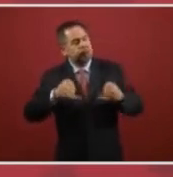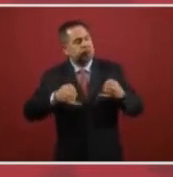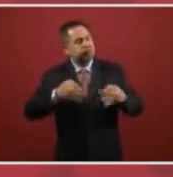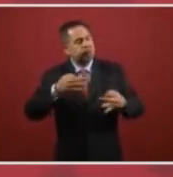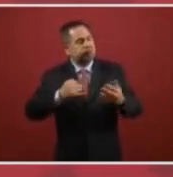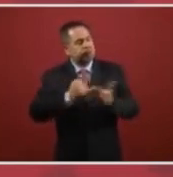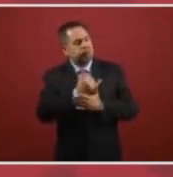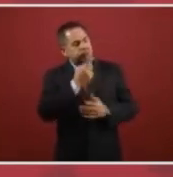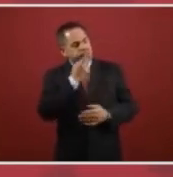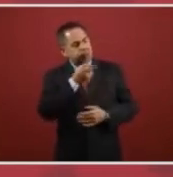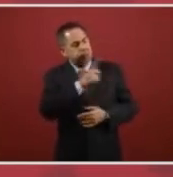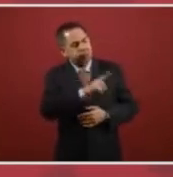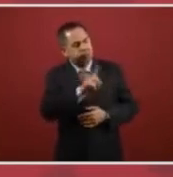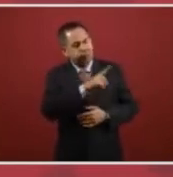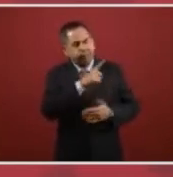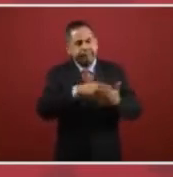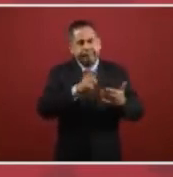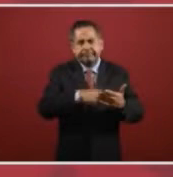judges.